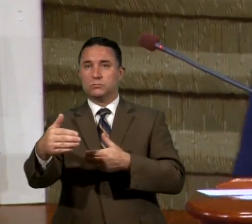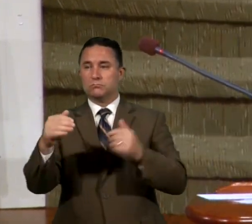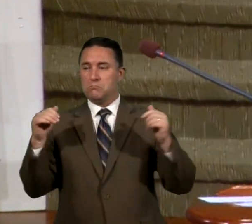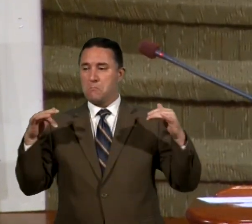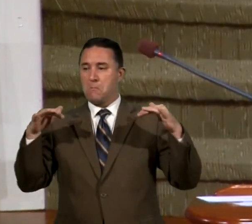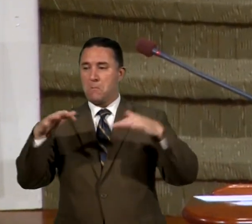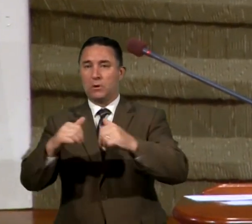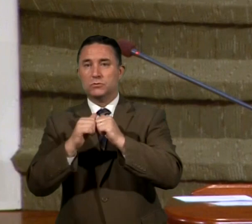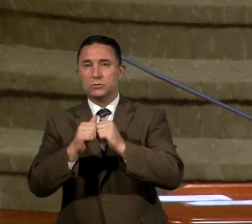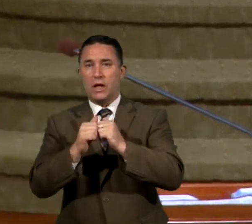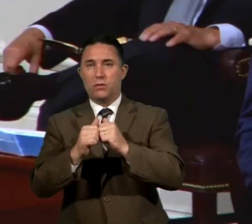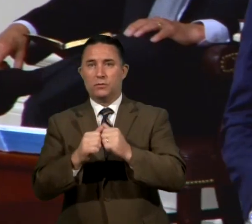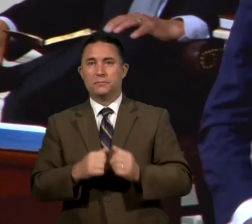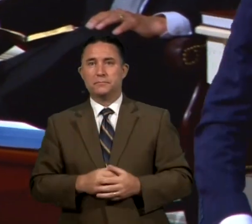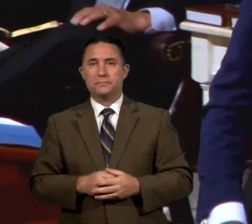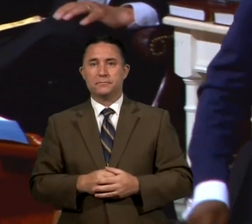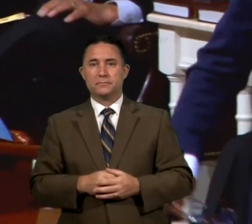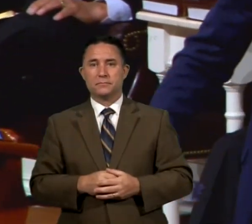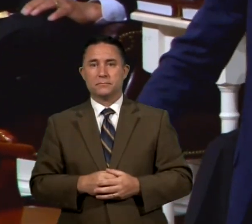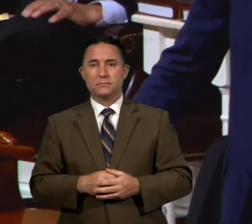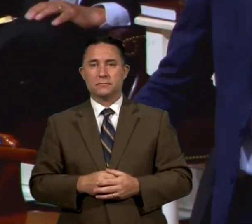gathered together.